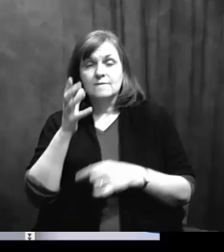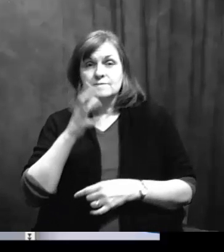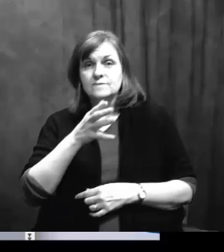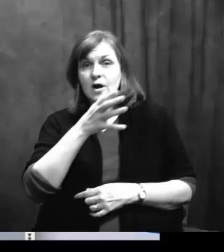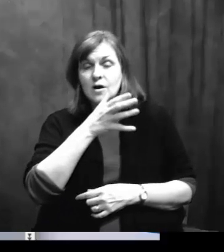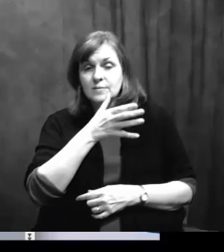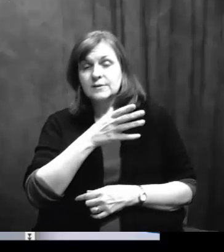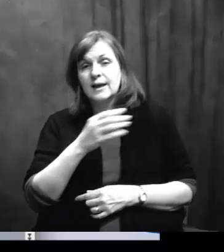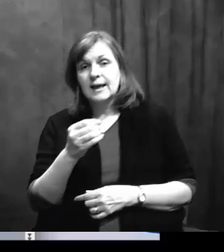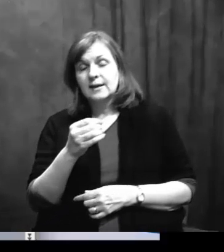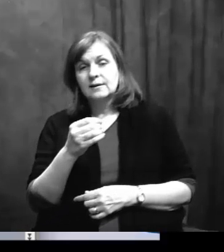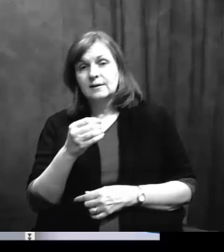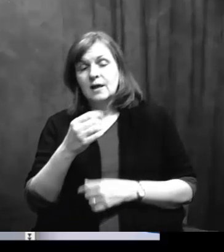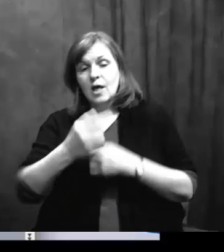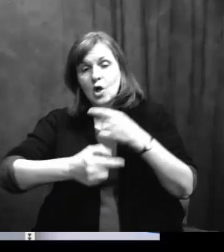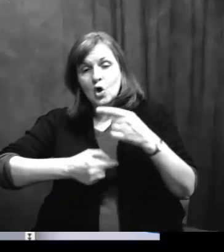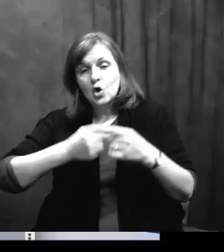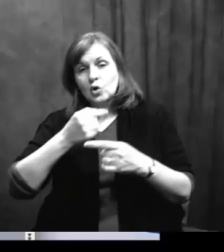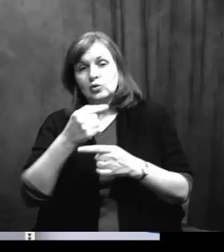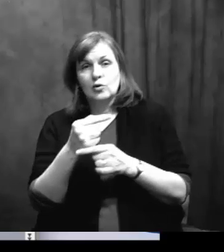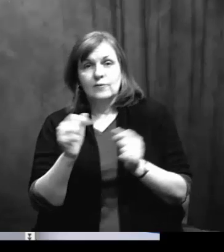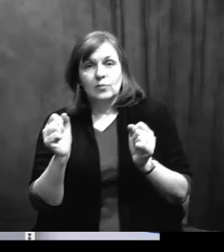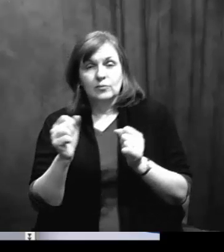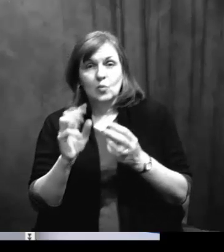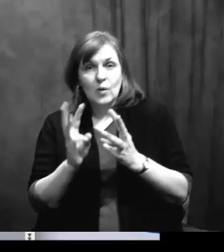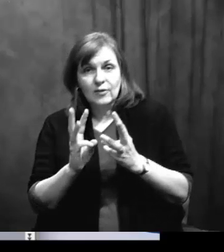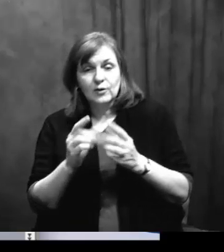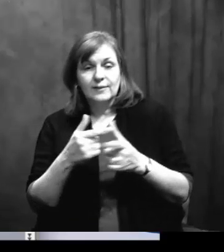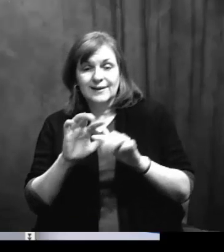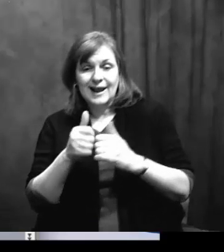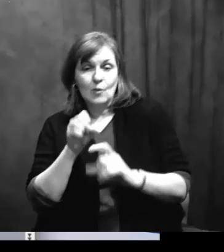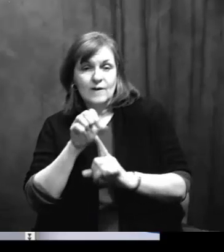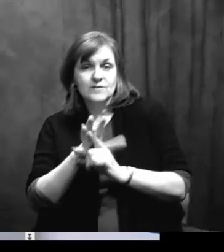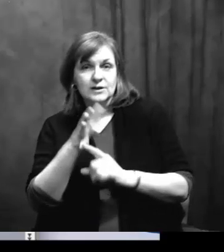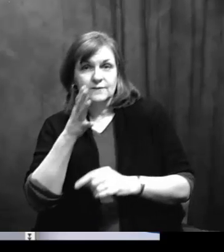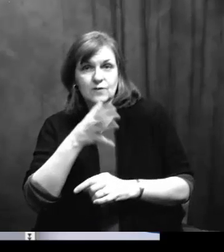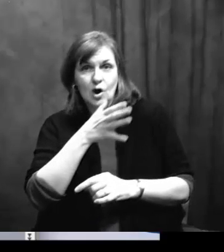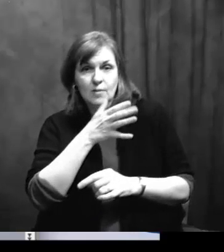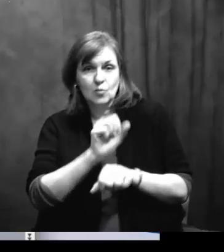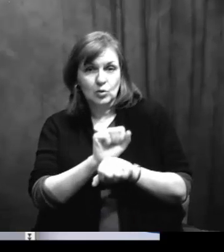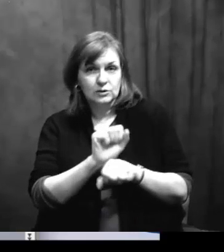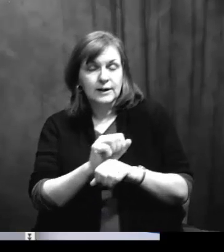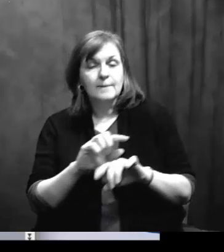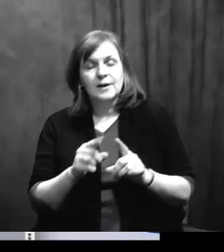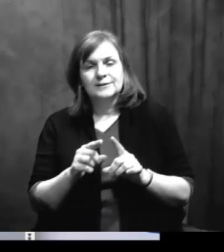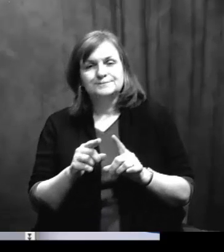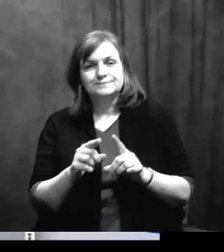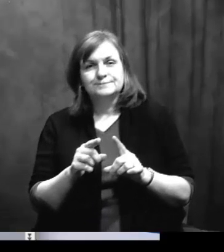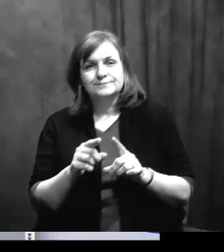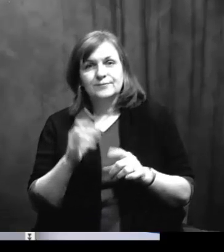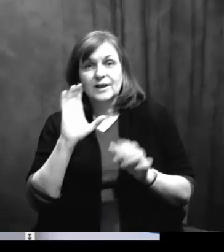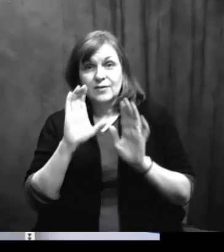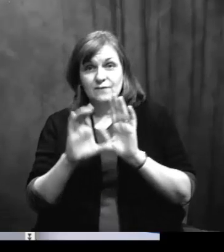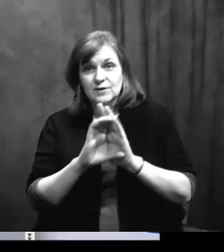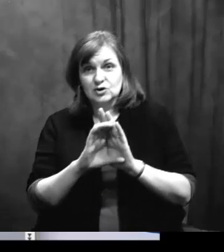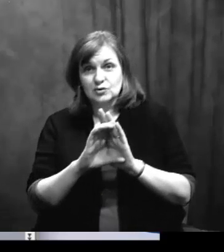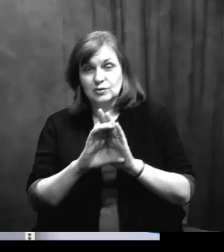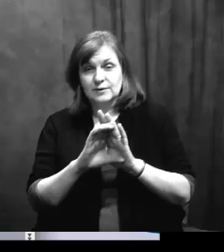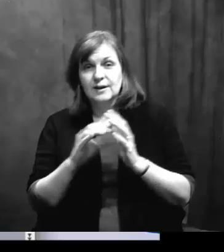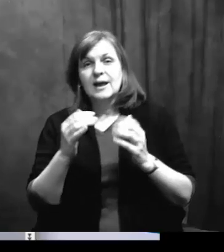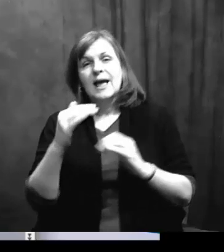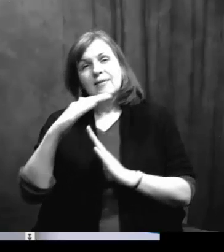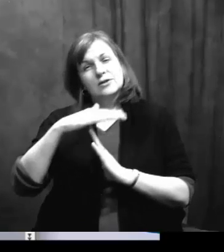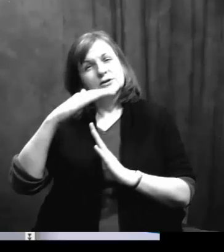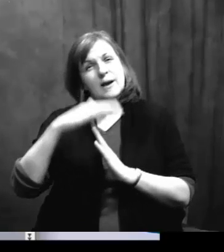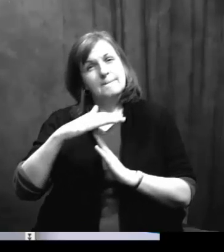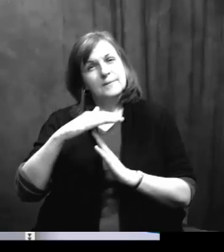talk farming and look at global climate and its effect on farming and vice versa. But on the